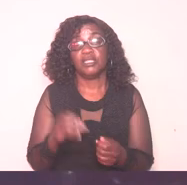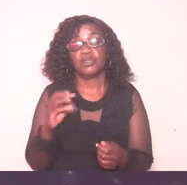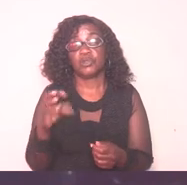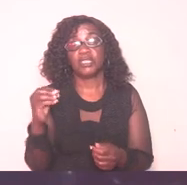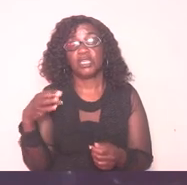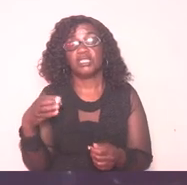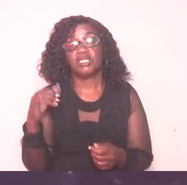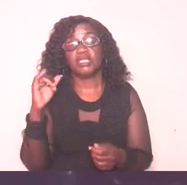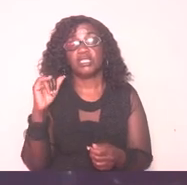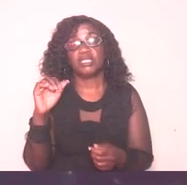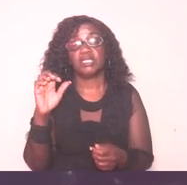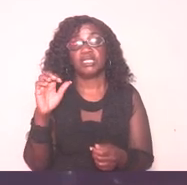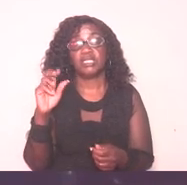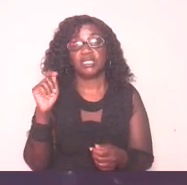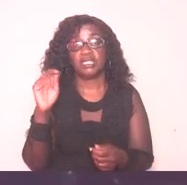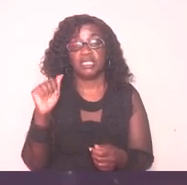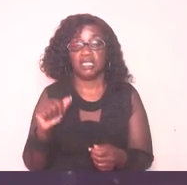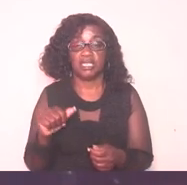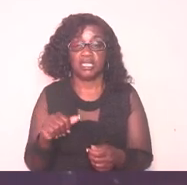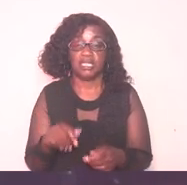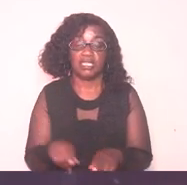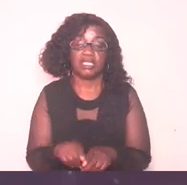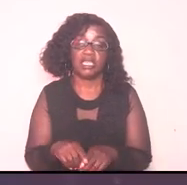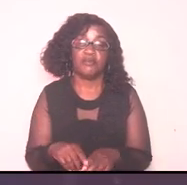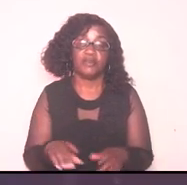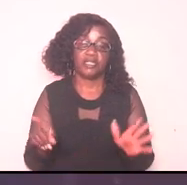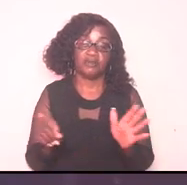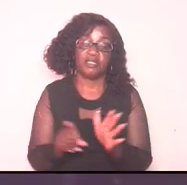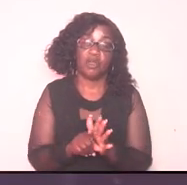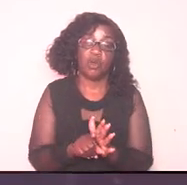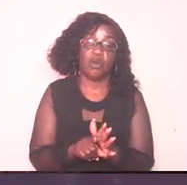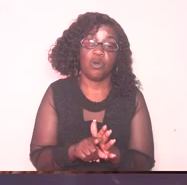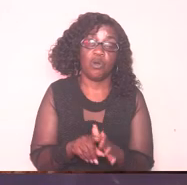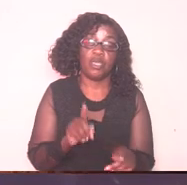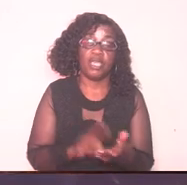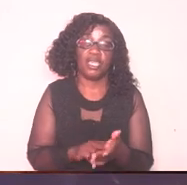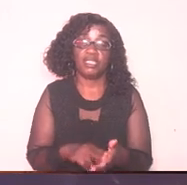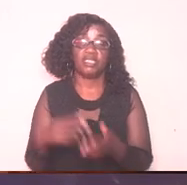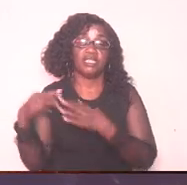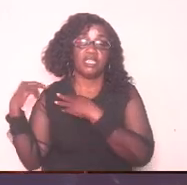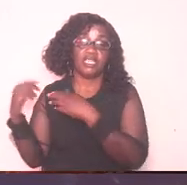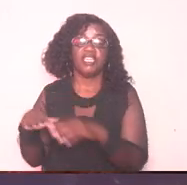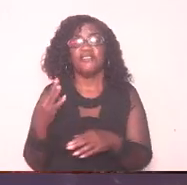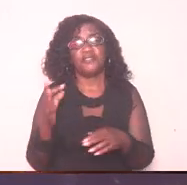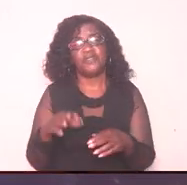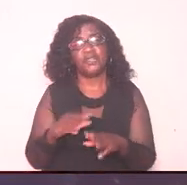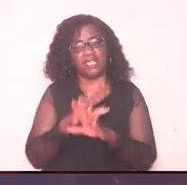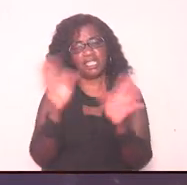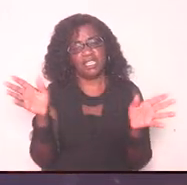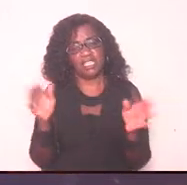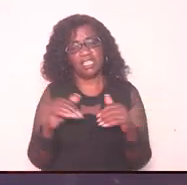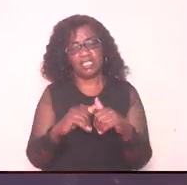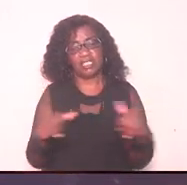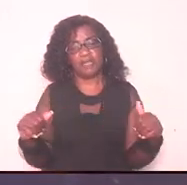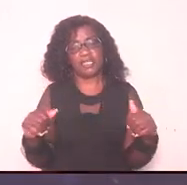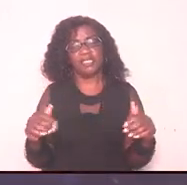think what kind of impact then does this have when it comes to things like criminal justice system and accountability existing? When you cannot draw a clear distinction between who is an